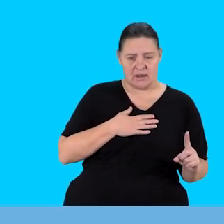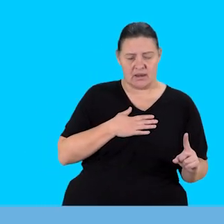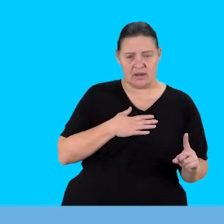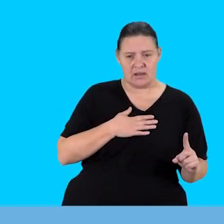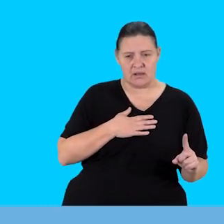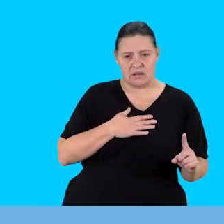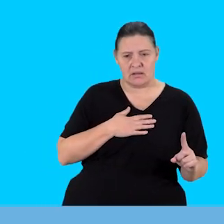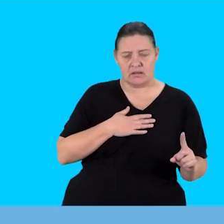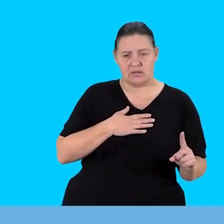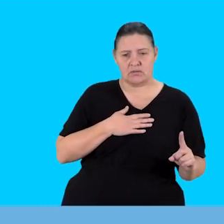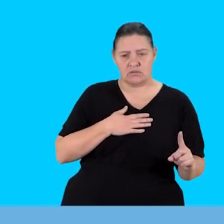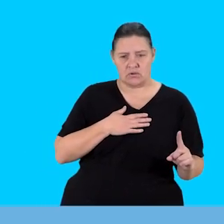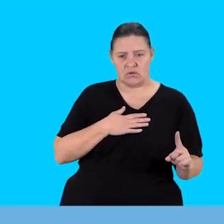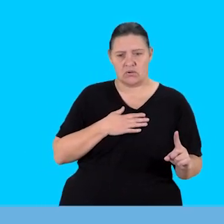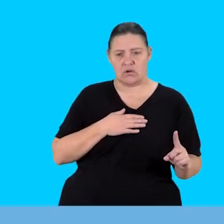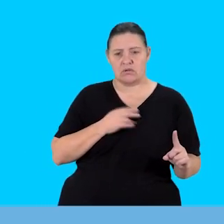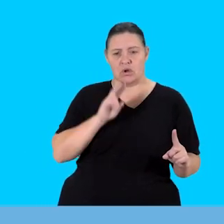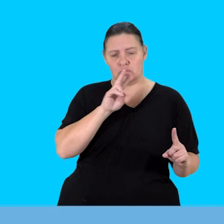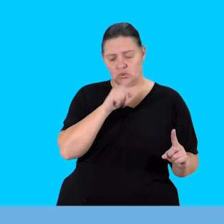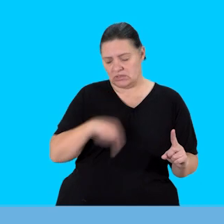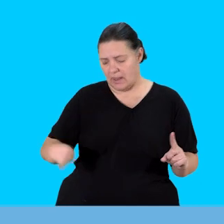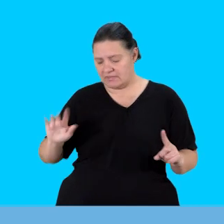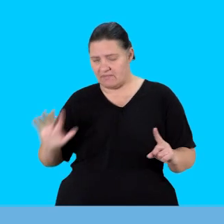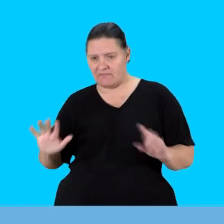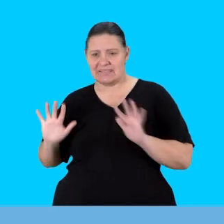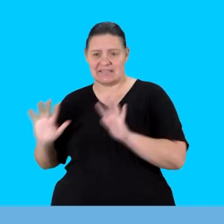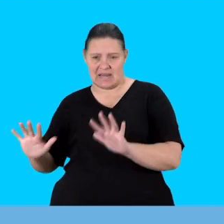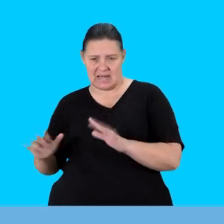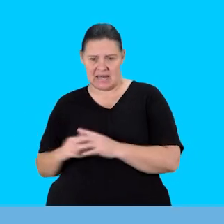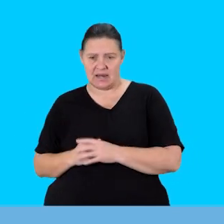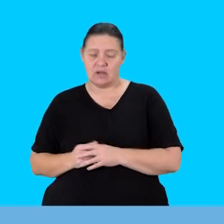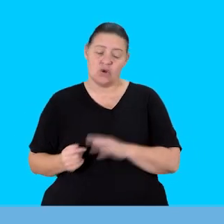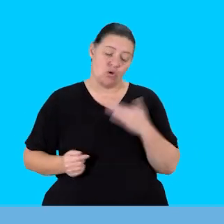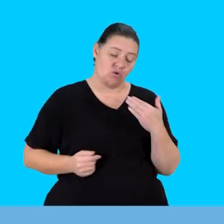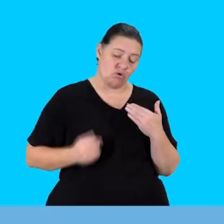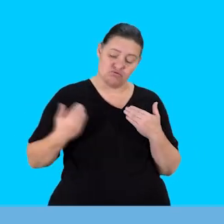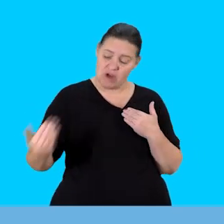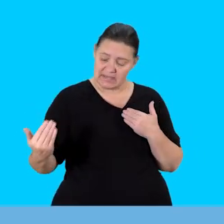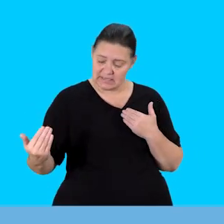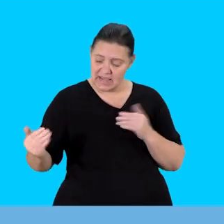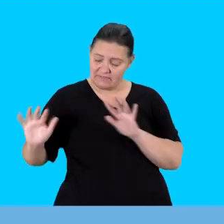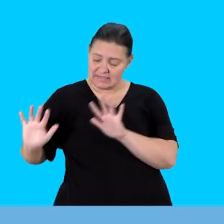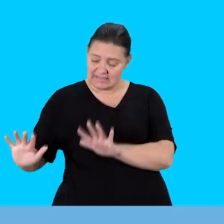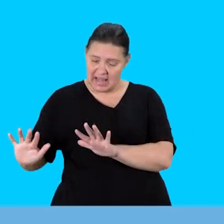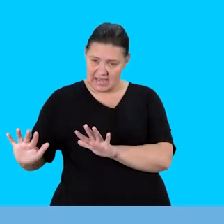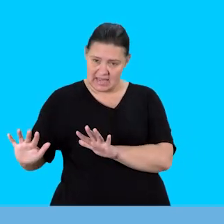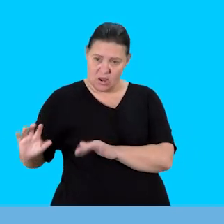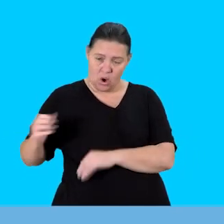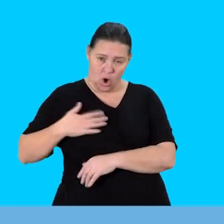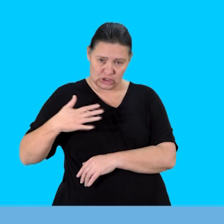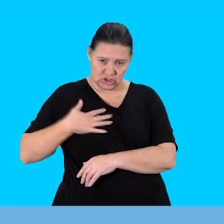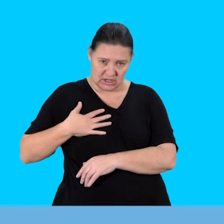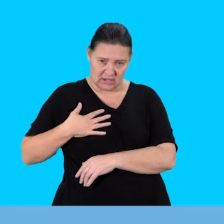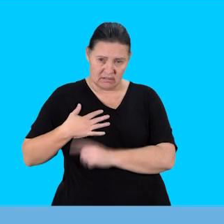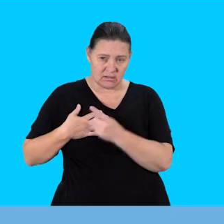the coefficient with the subscript. So 2 times the 5 is 10. So on the right-hand side of the products, I have